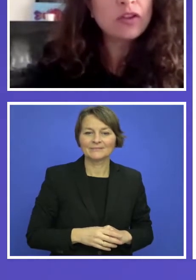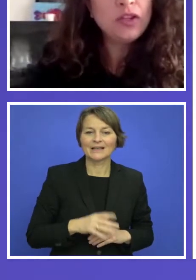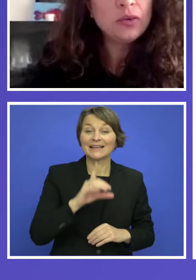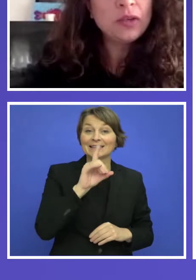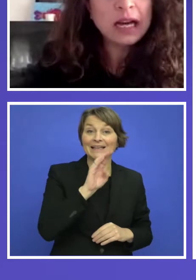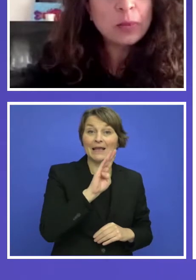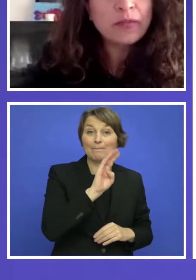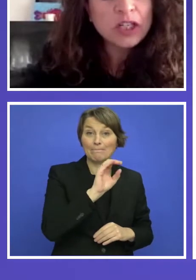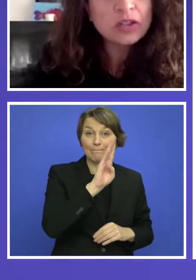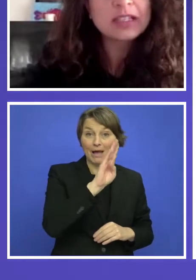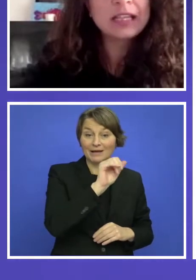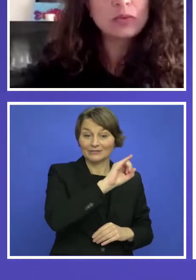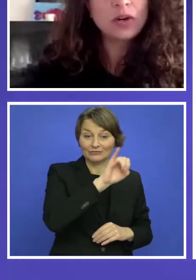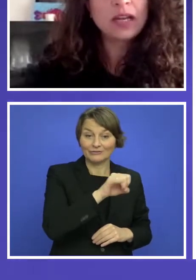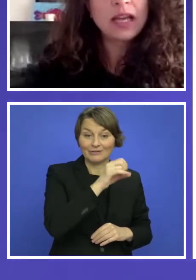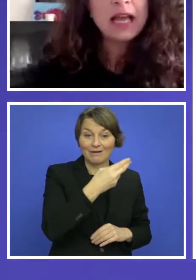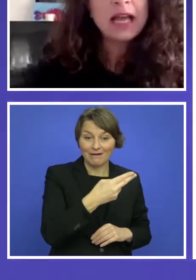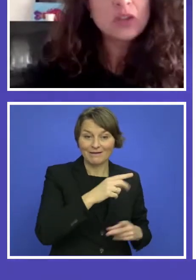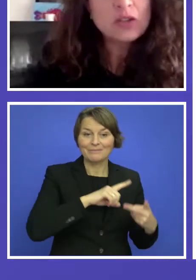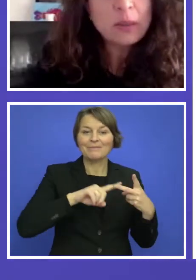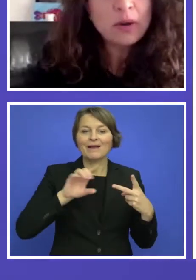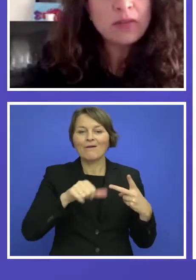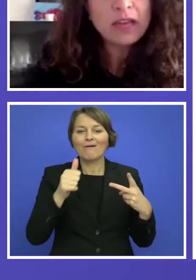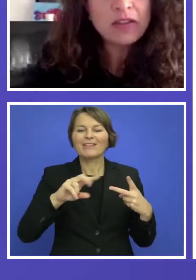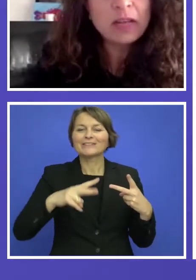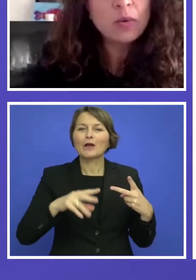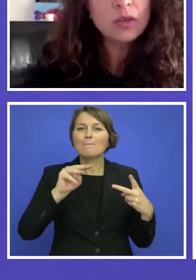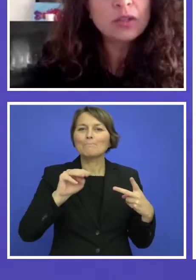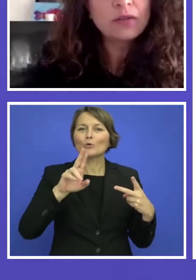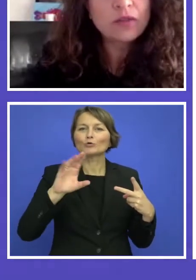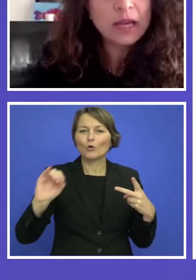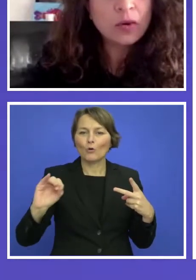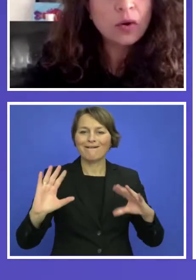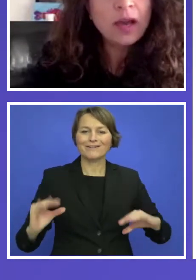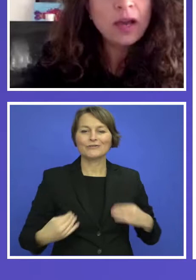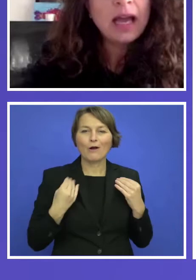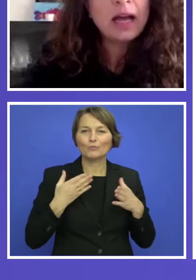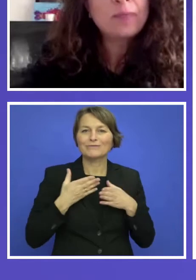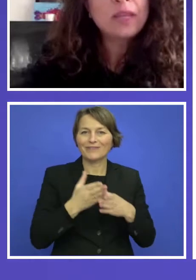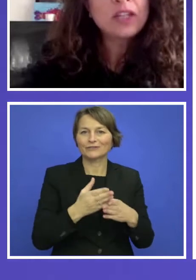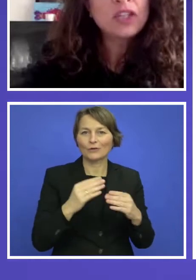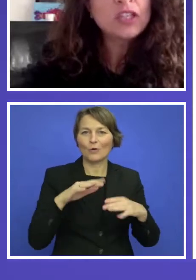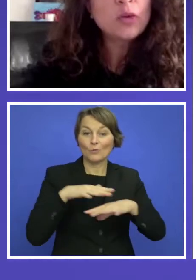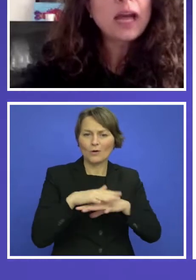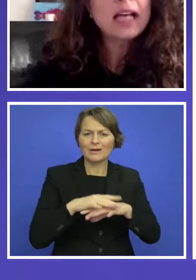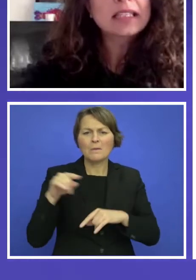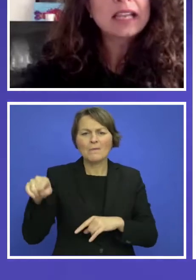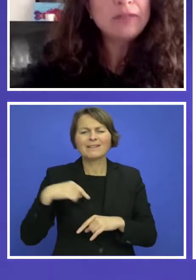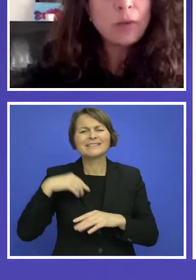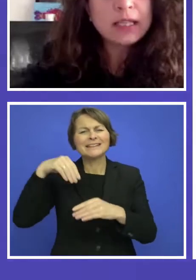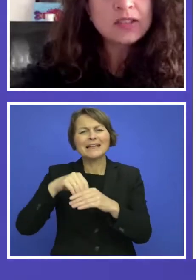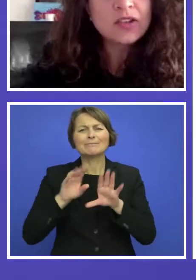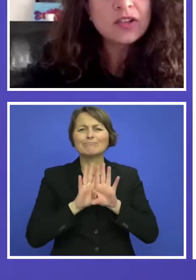of the Young Professionals Network, and she's also member of the governing board of FRICO. She is known as